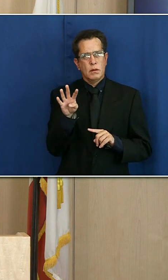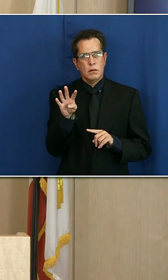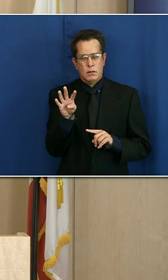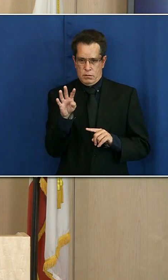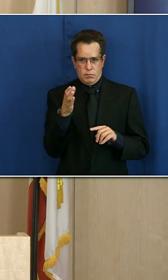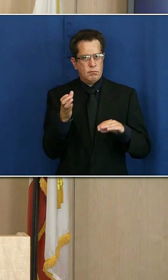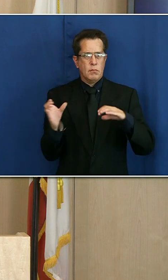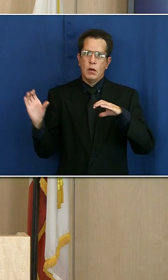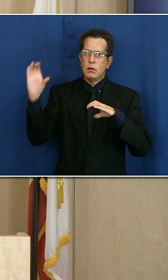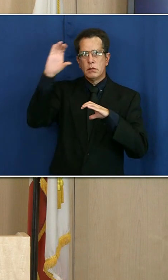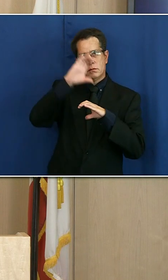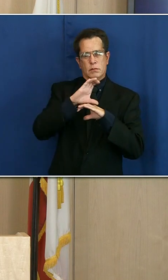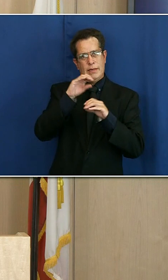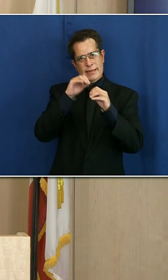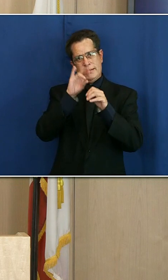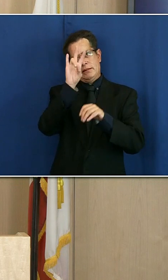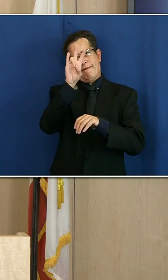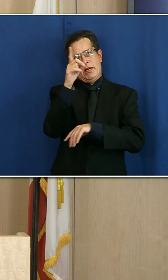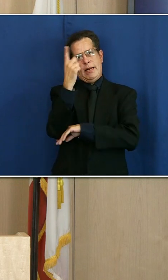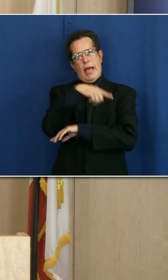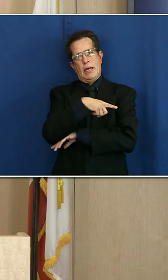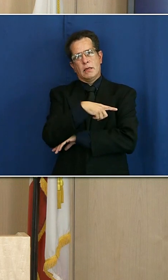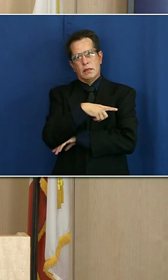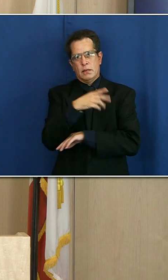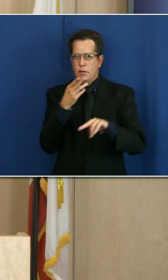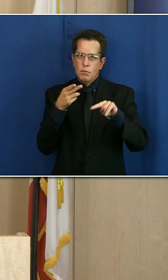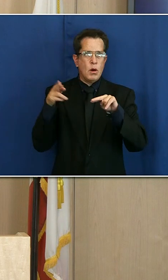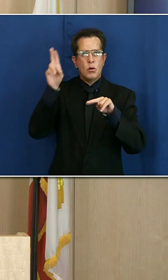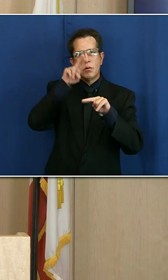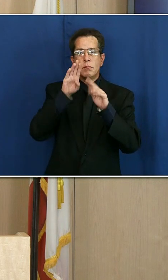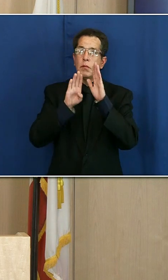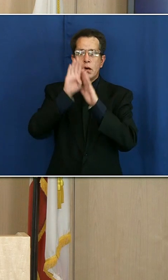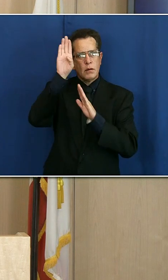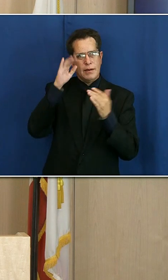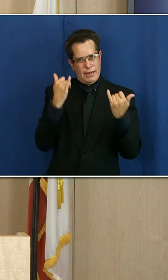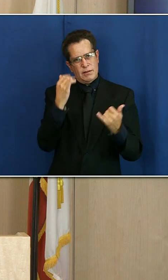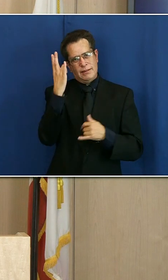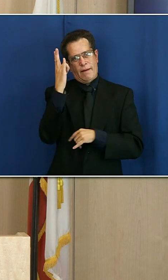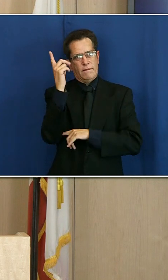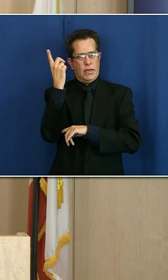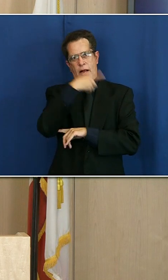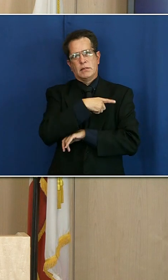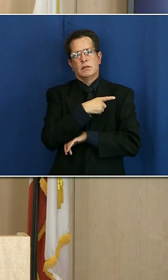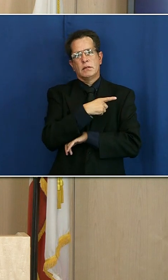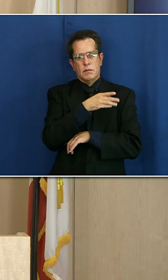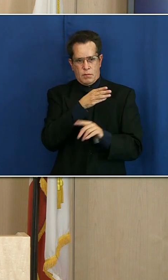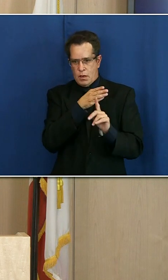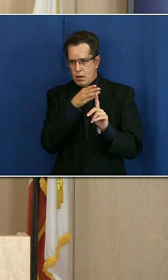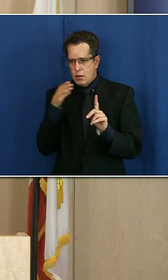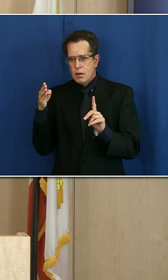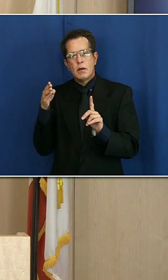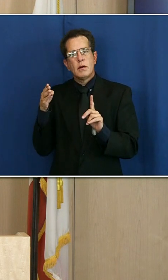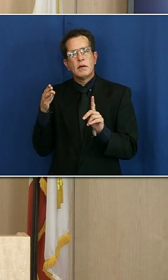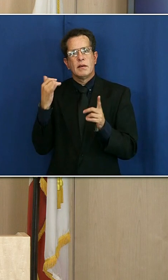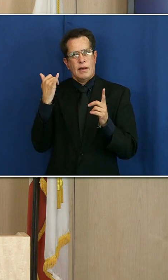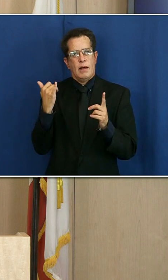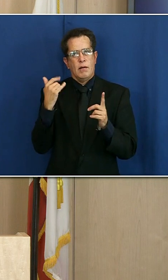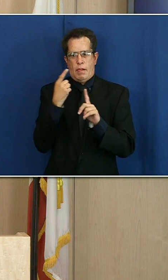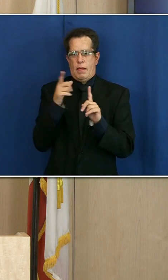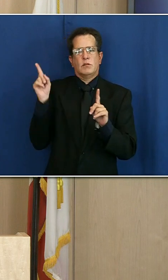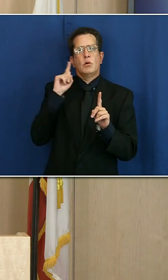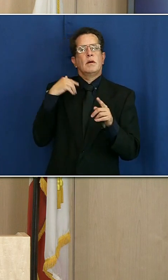7-fold increase in 7 days. Now that we're 7 days on, last week the idea was we haven't seen enough time pass to